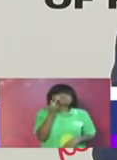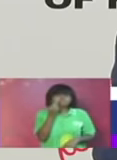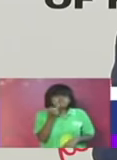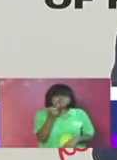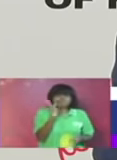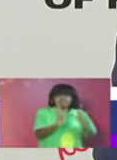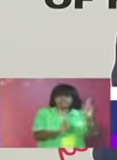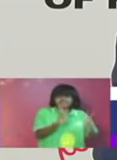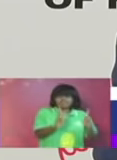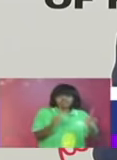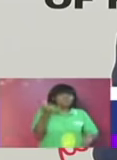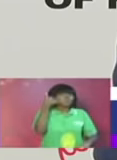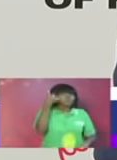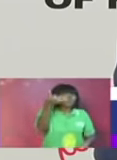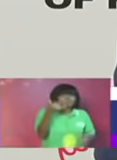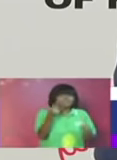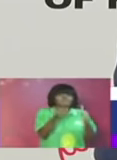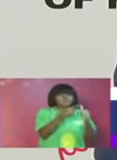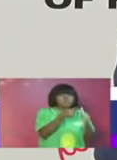is 800-VAC,